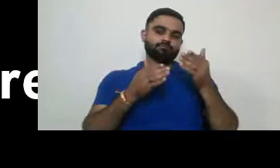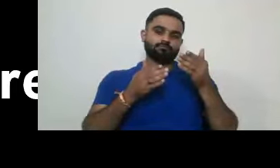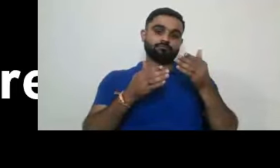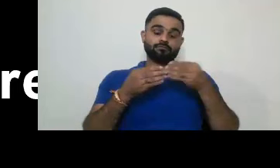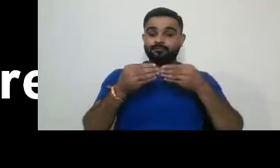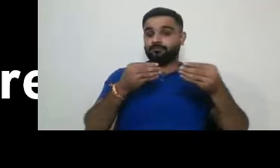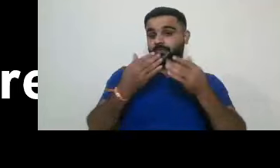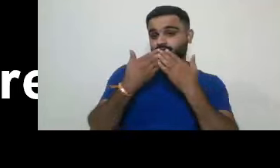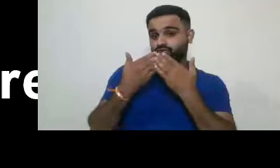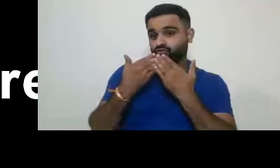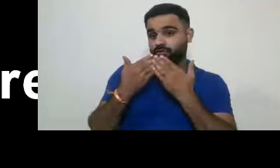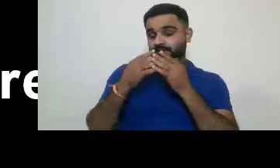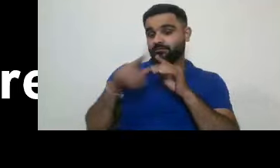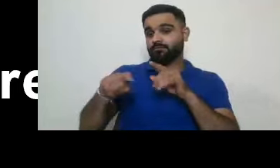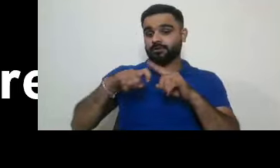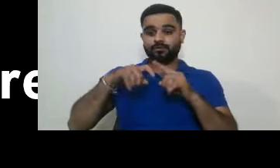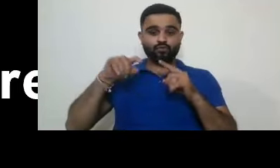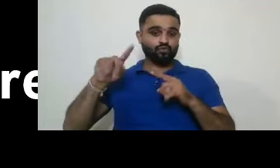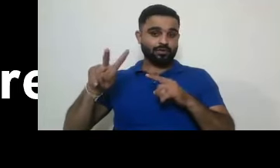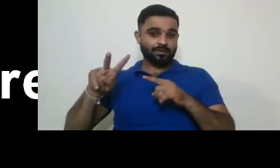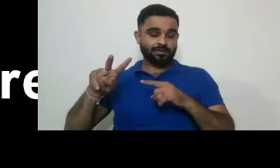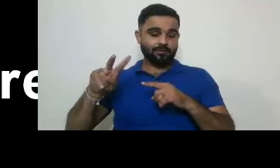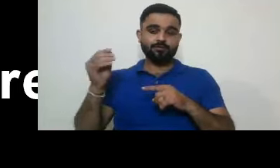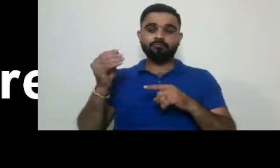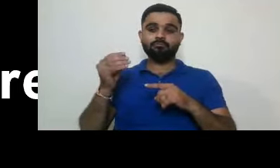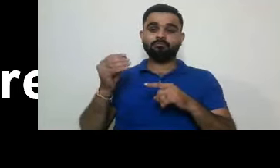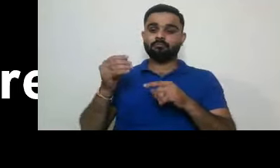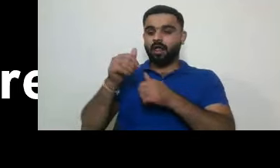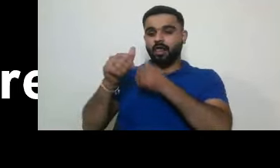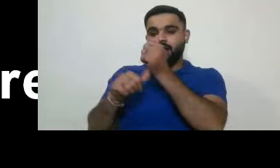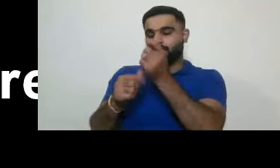wider studies, especially for the K to 12, something for assessment,